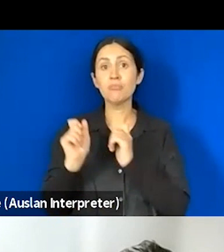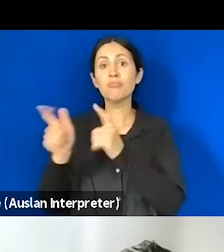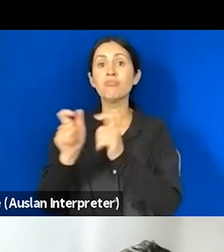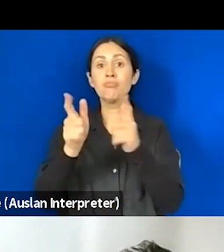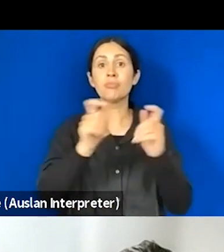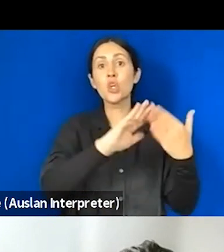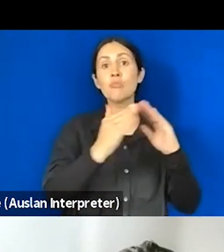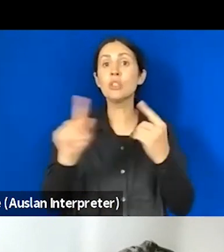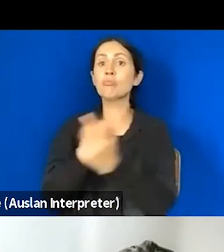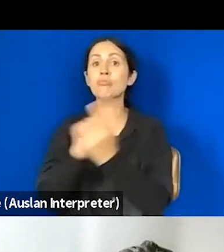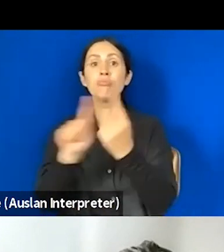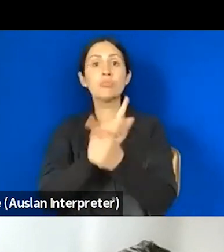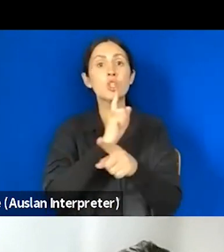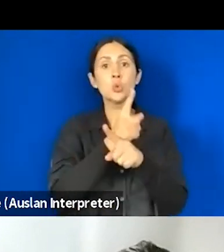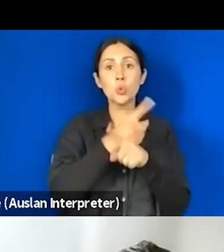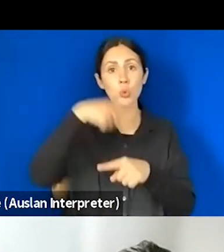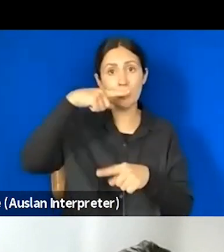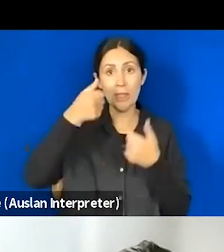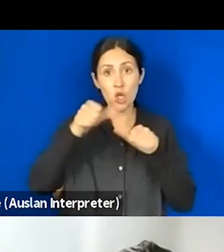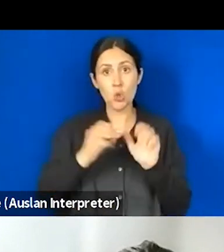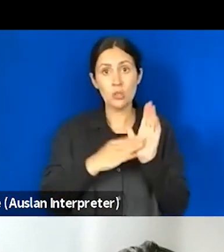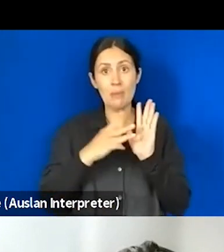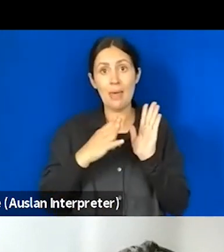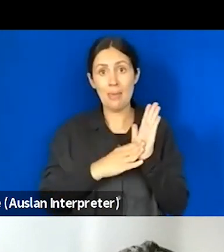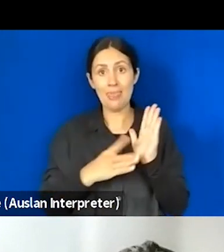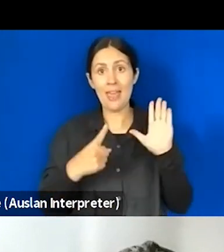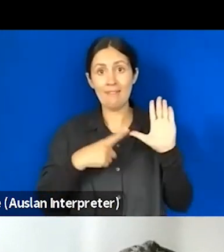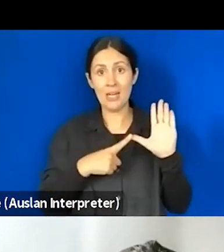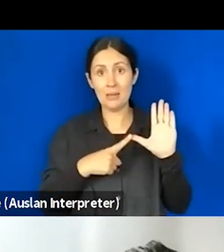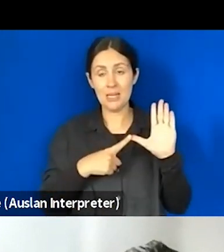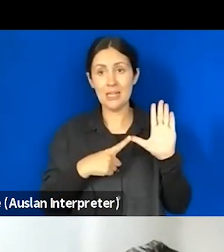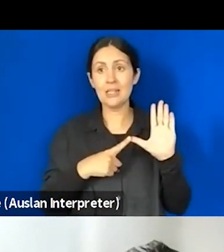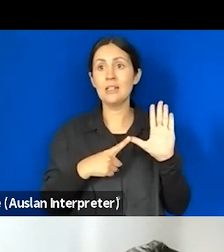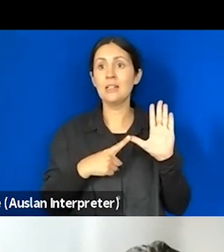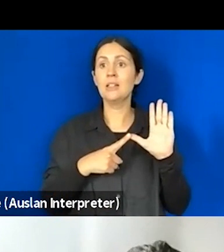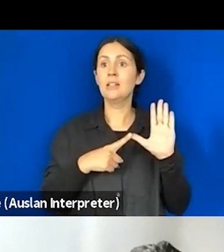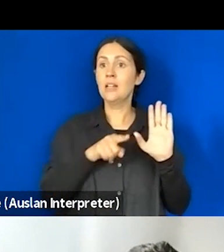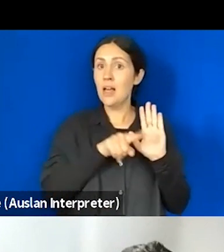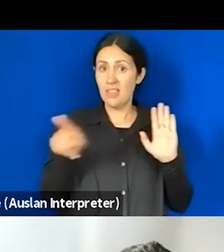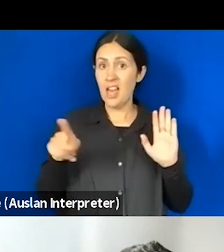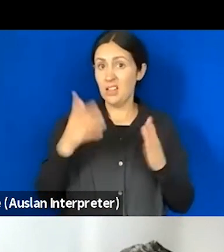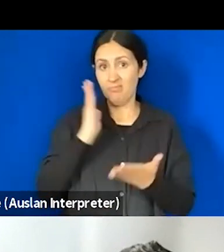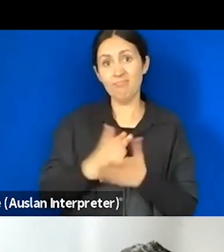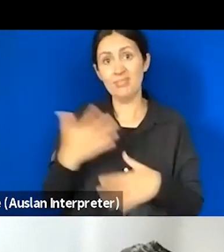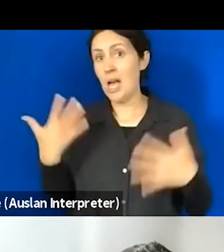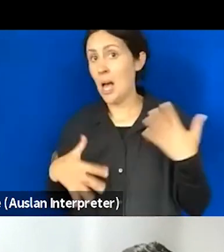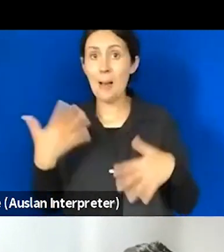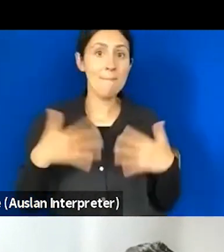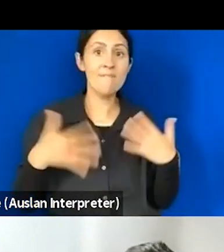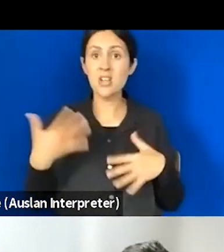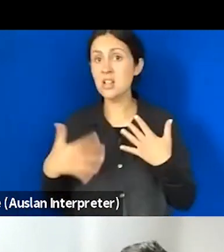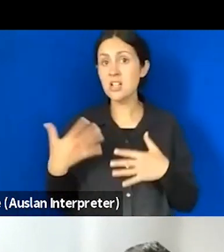talk to people who use methamphetamine, including people who are using at levels where they're experiencing harms and symptoms of